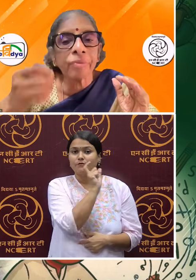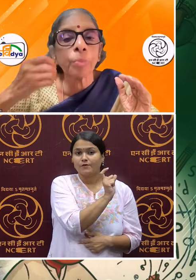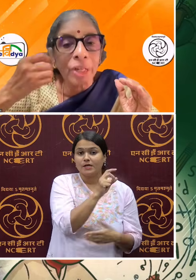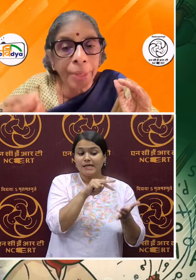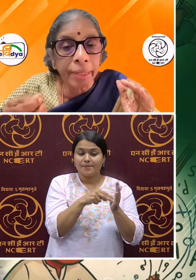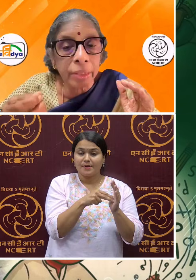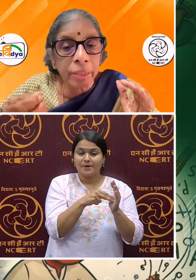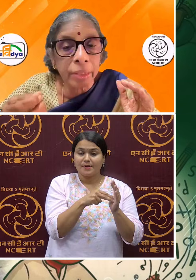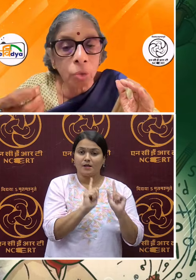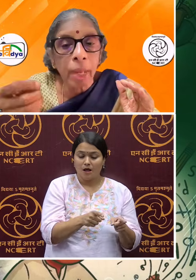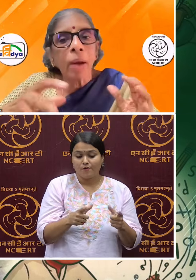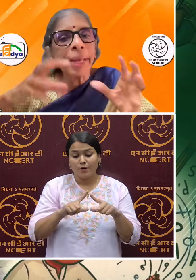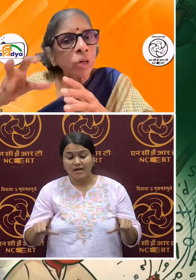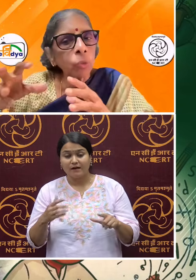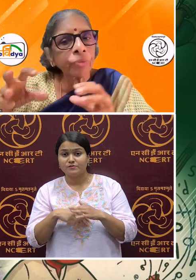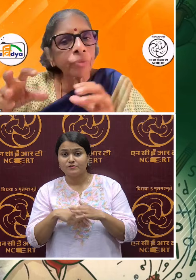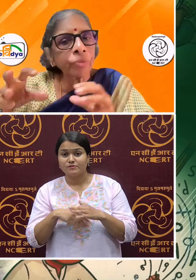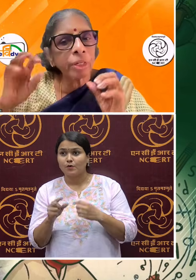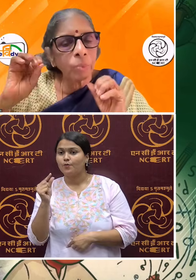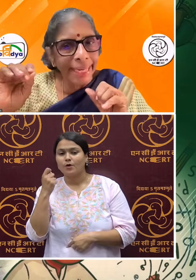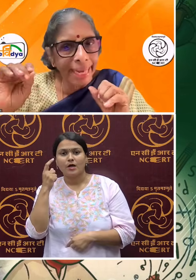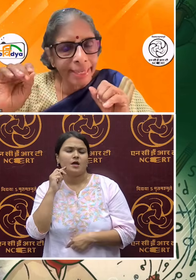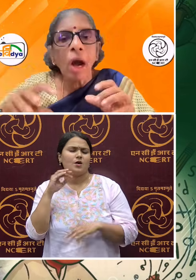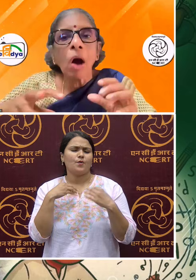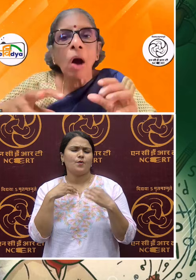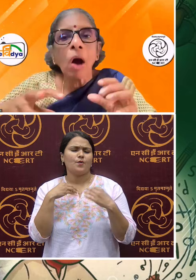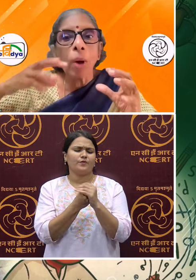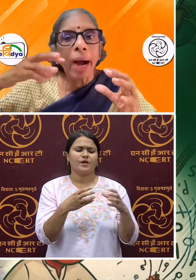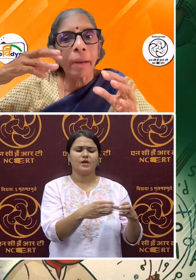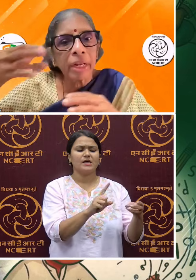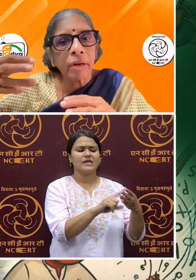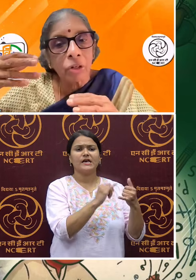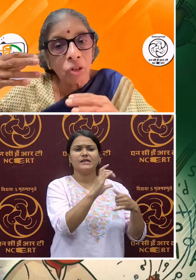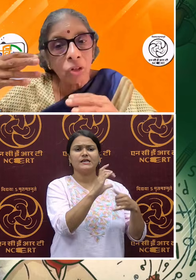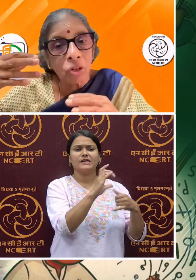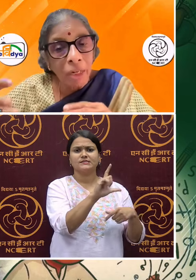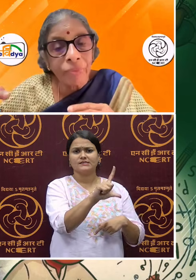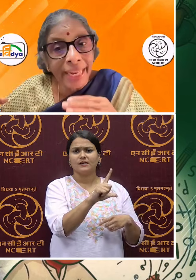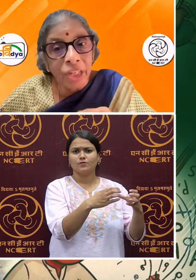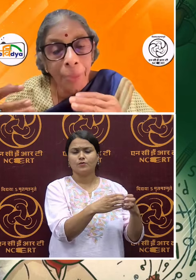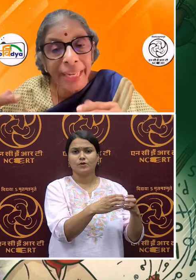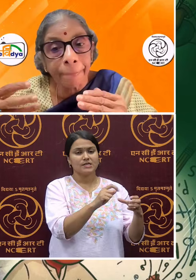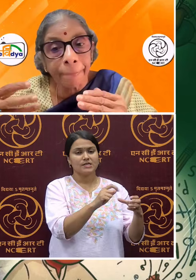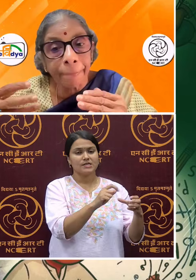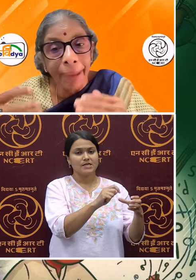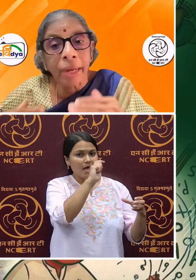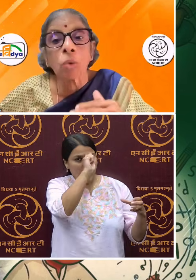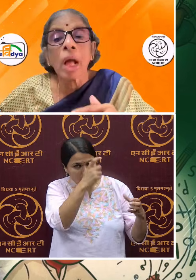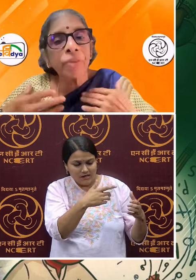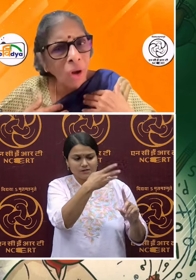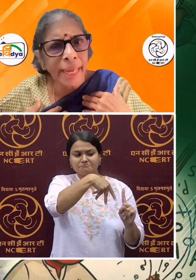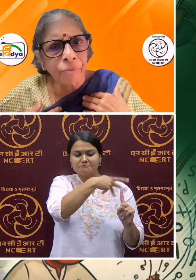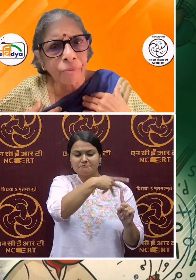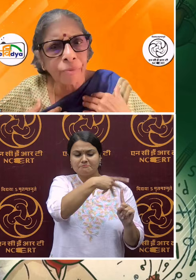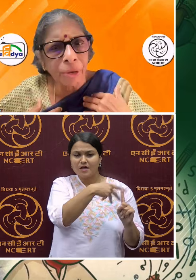and language must be understood. We have a group of children with ESL who are coming not with an English speaking